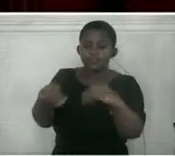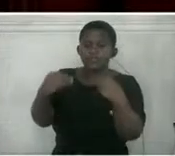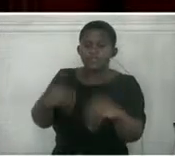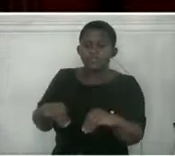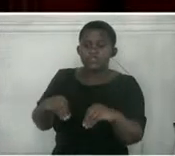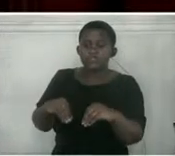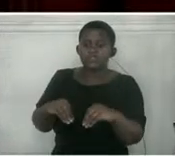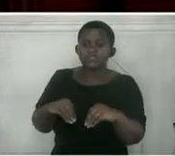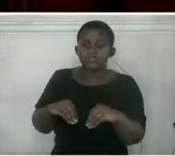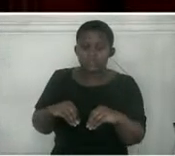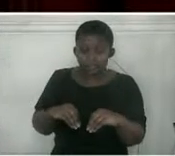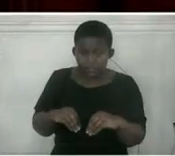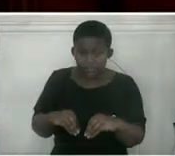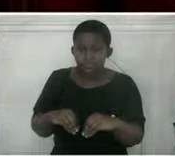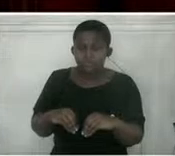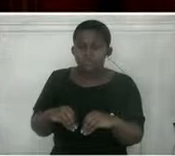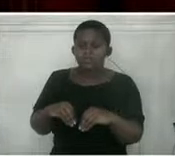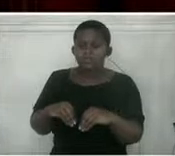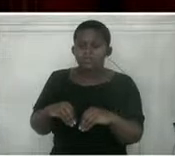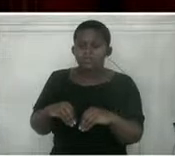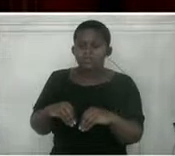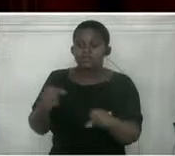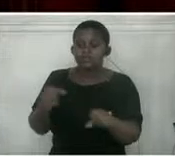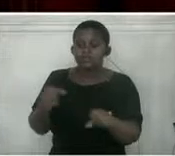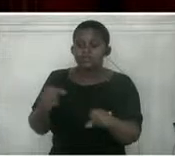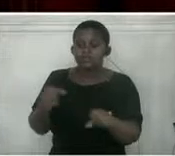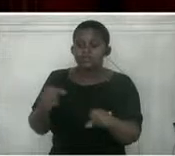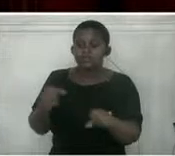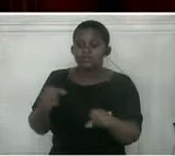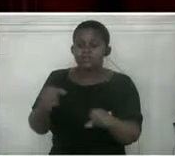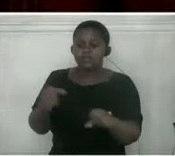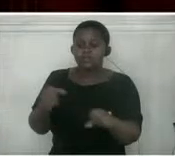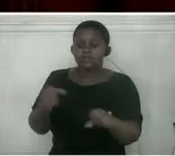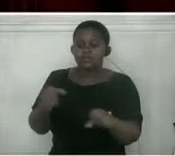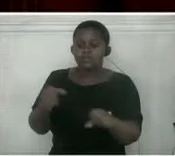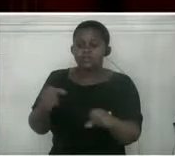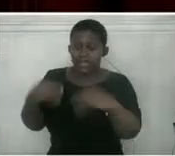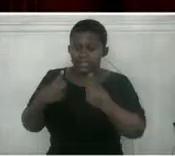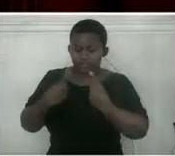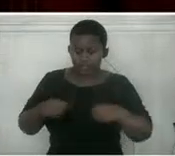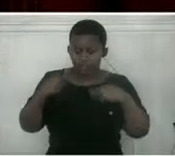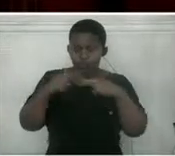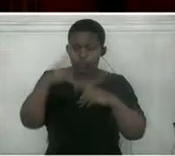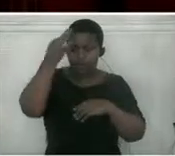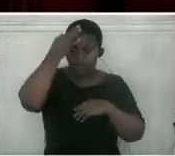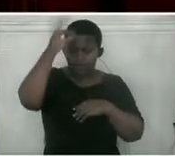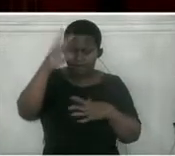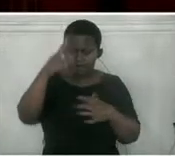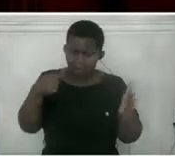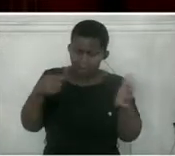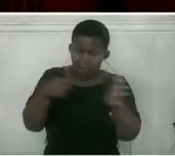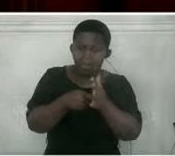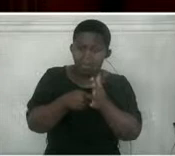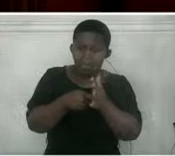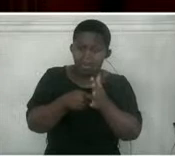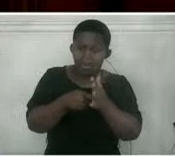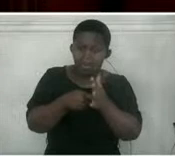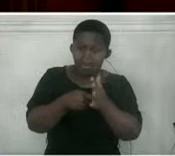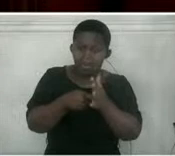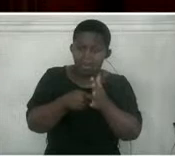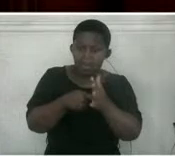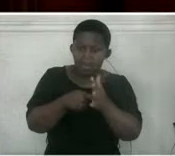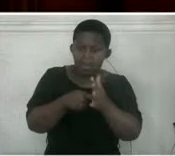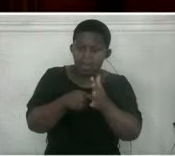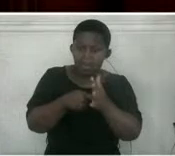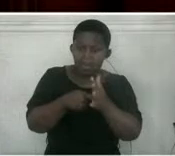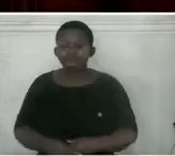abancane asikhande ukuthi babe nemarket ngokuthi thina njengohulumeni sithenge kubona.